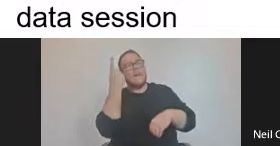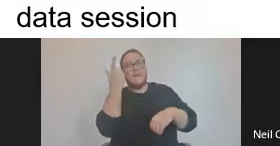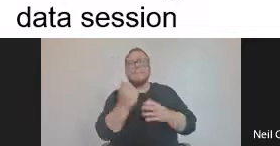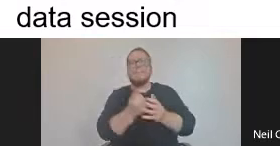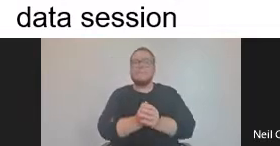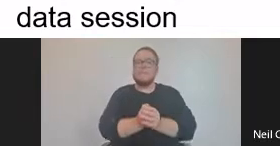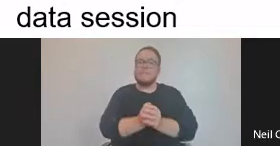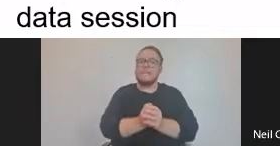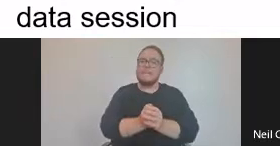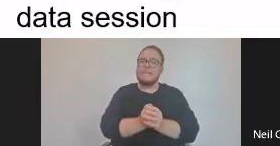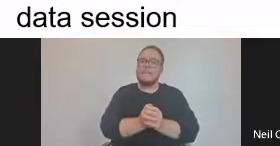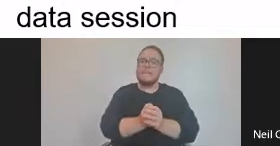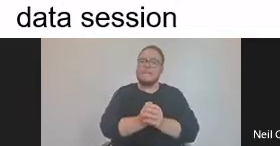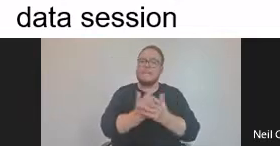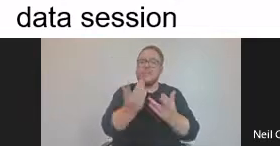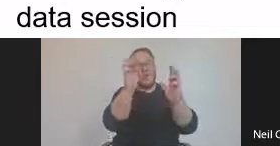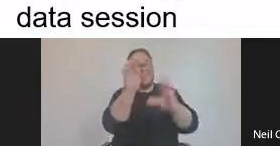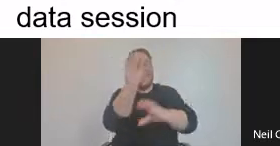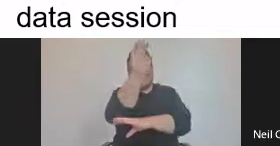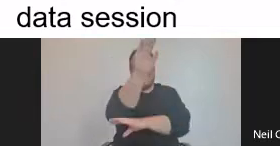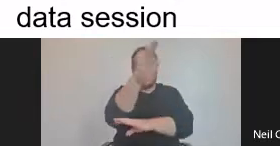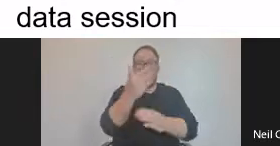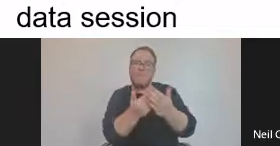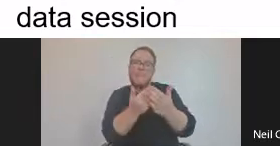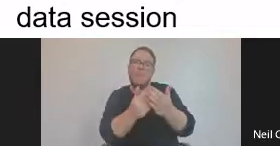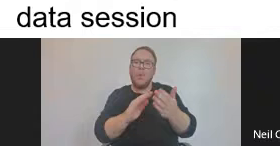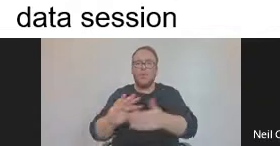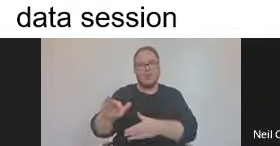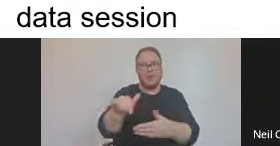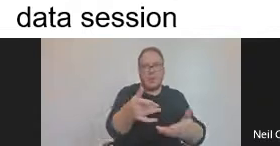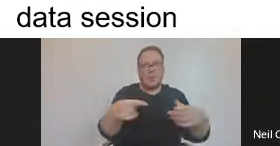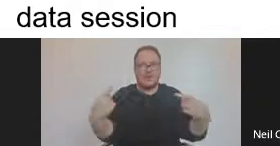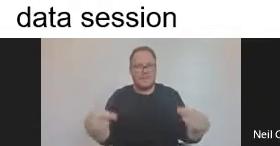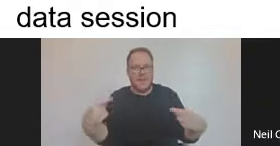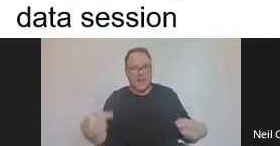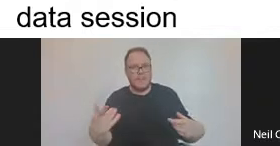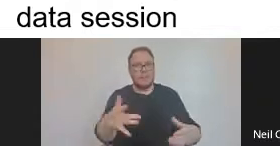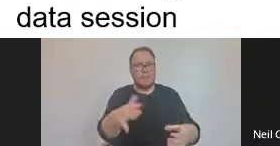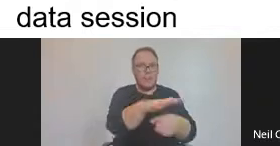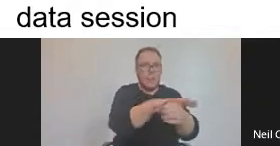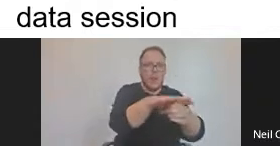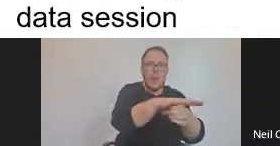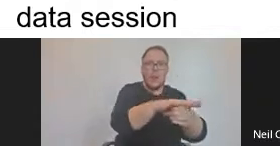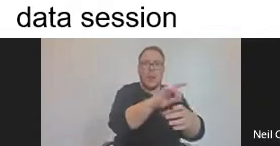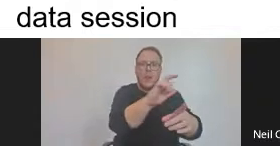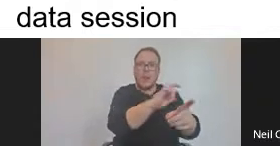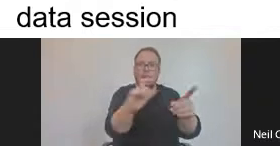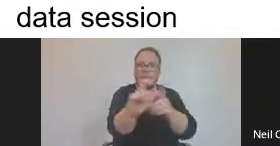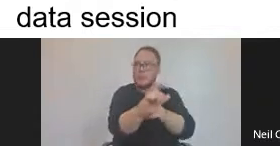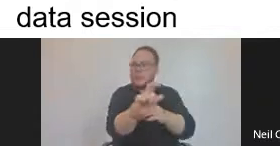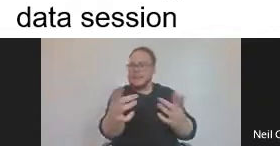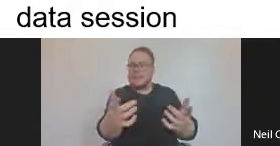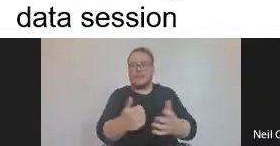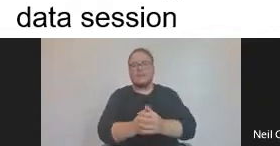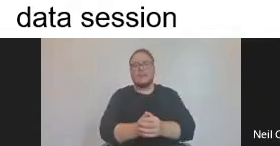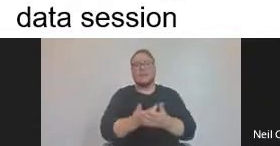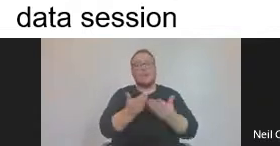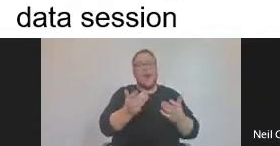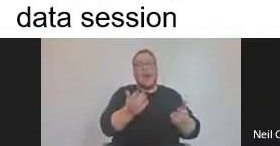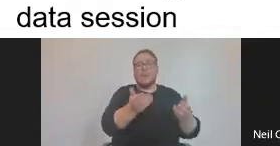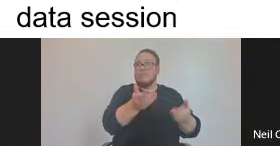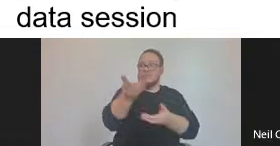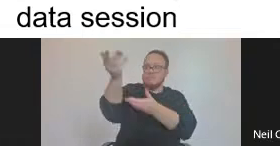more services will be available to our local communities. So I'd now like to hand over to